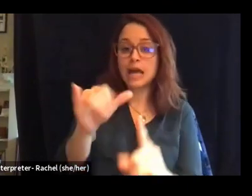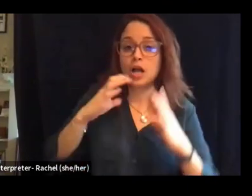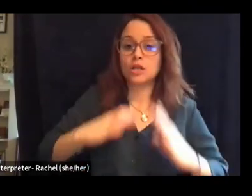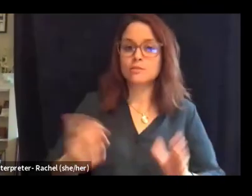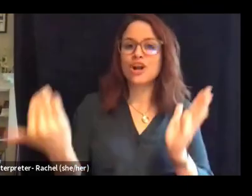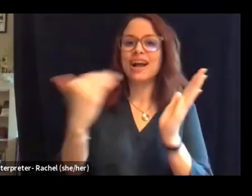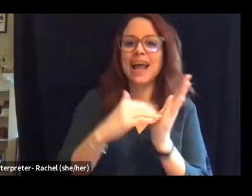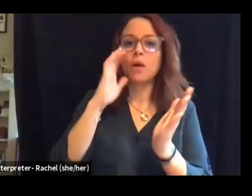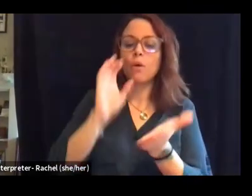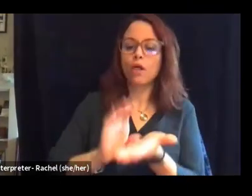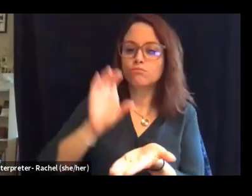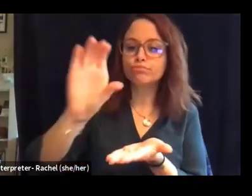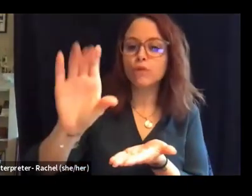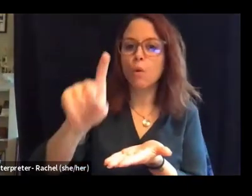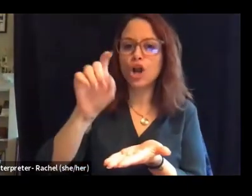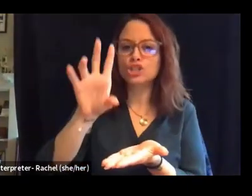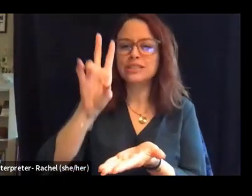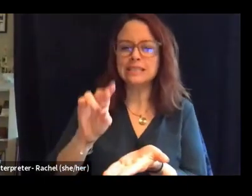$170 in value.